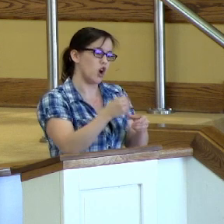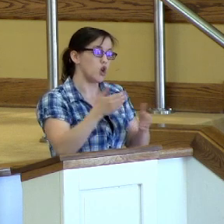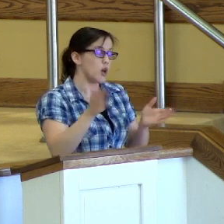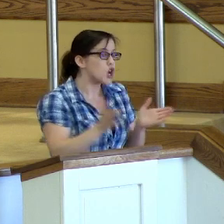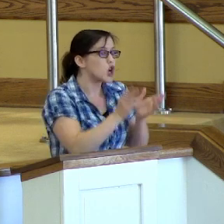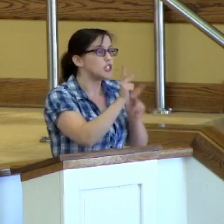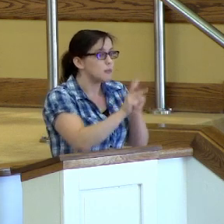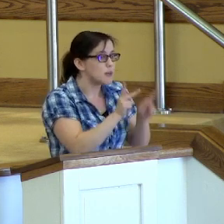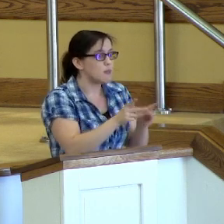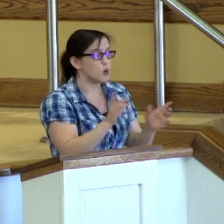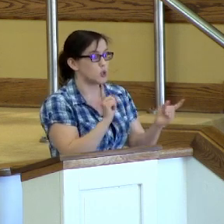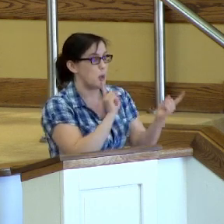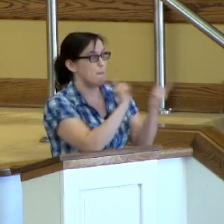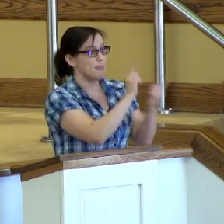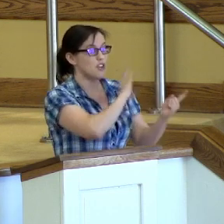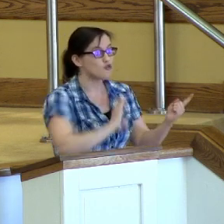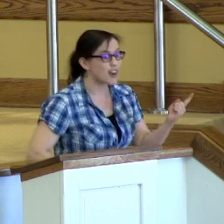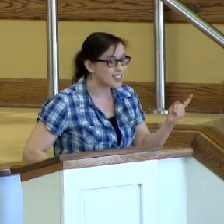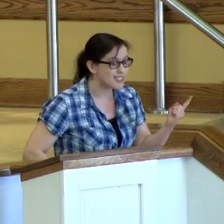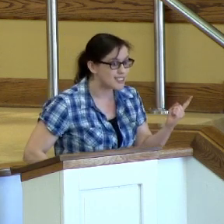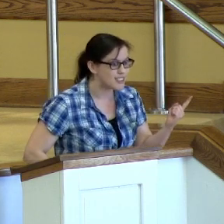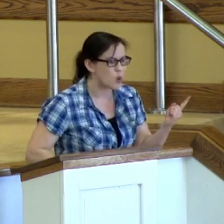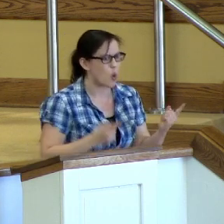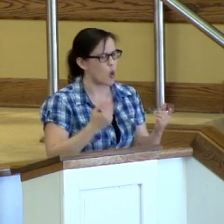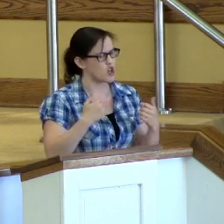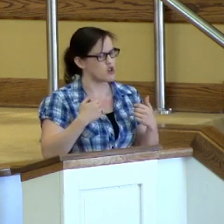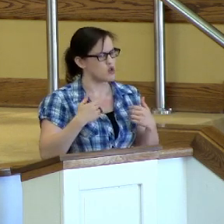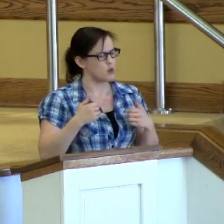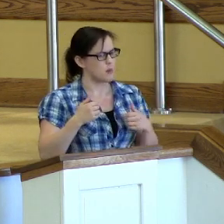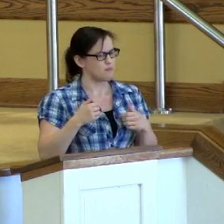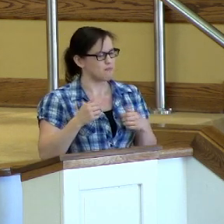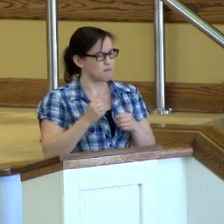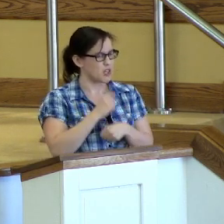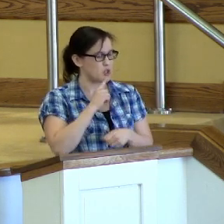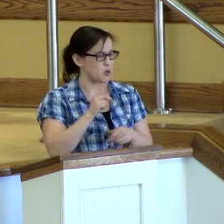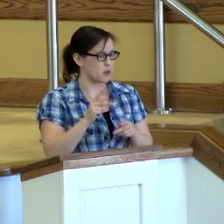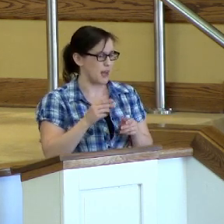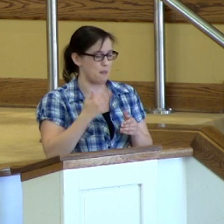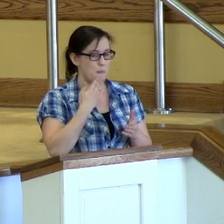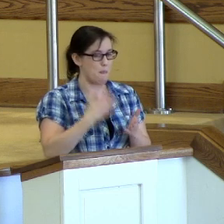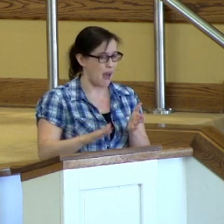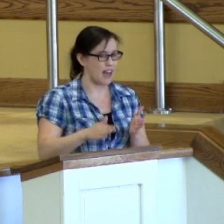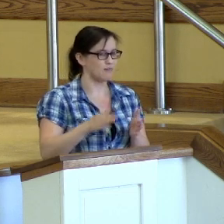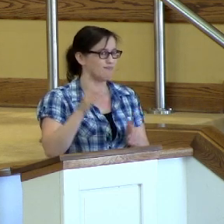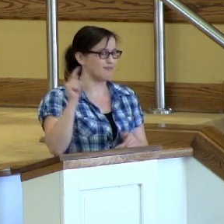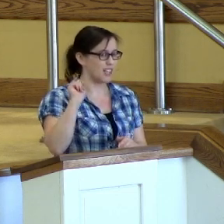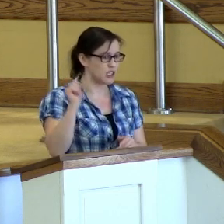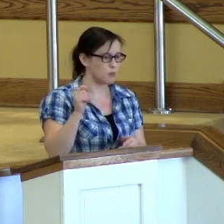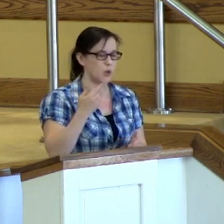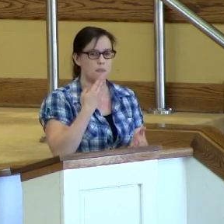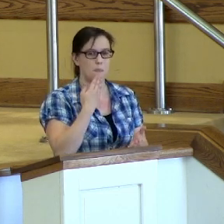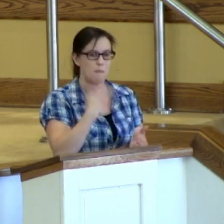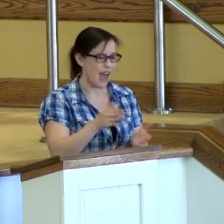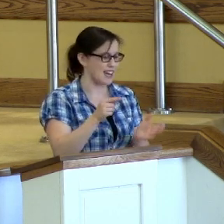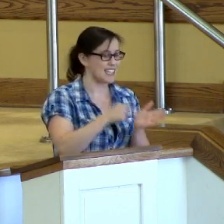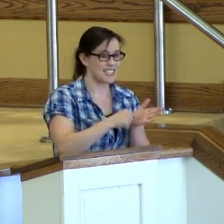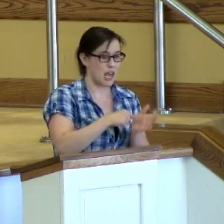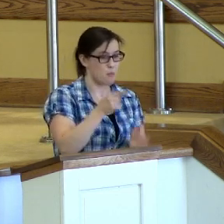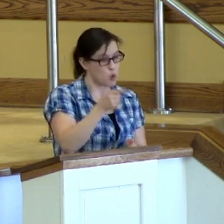Christ? I mean, does our life, our example of our life, does it show a bad testimony? I mean, there's things that